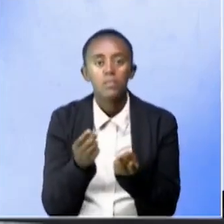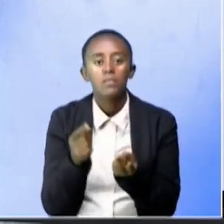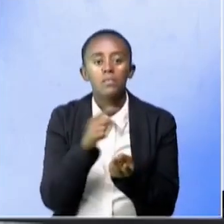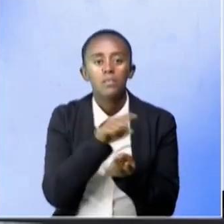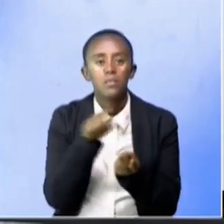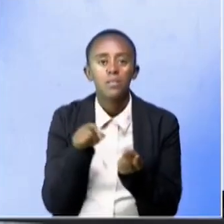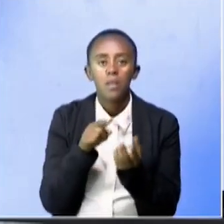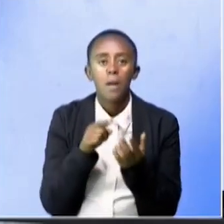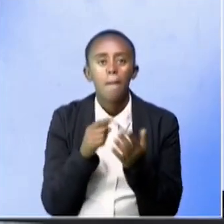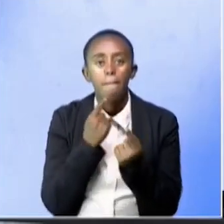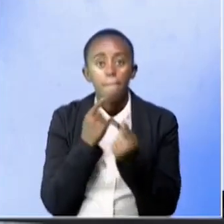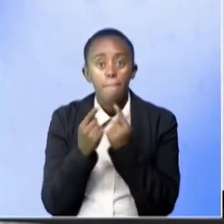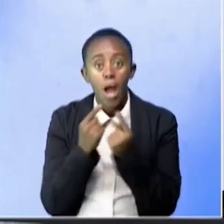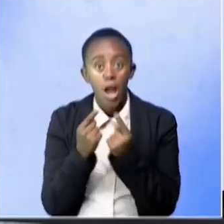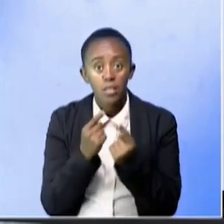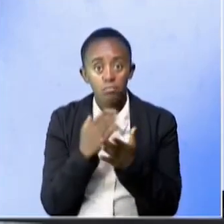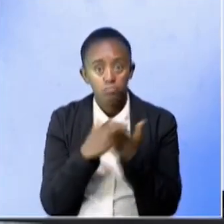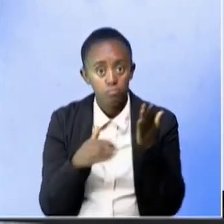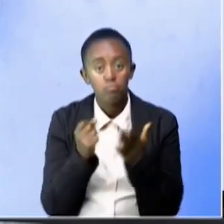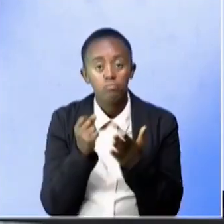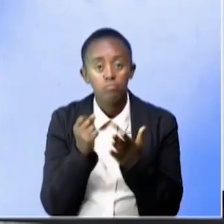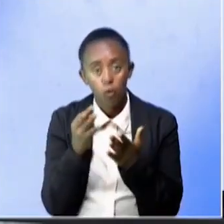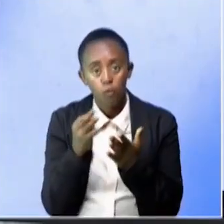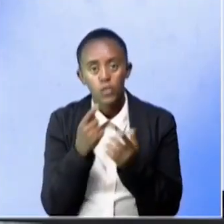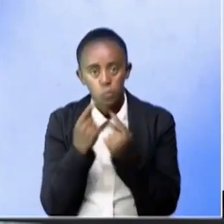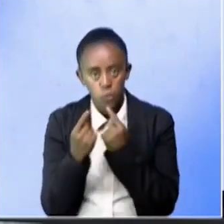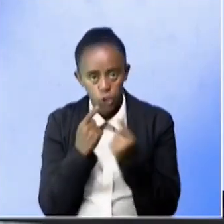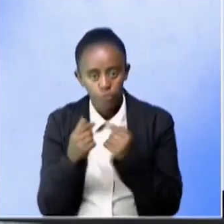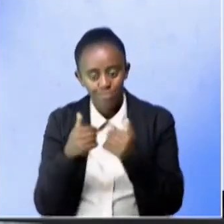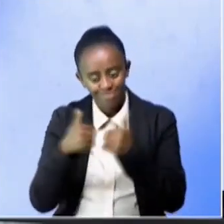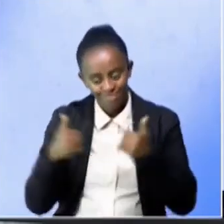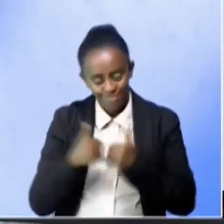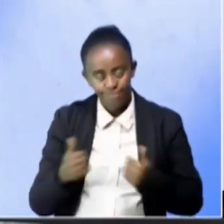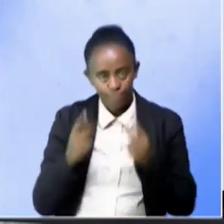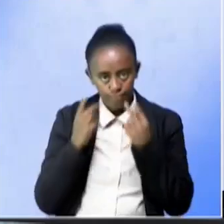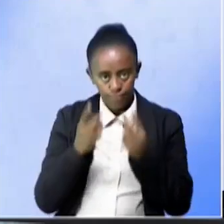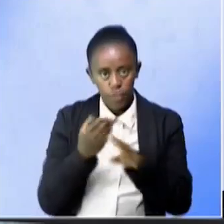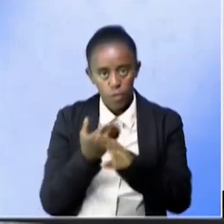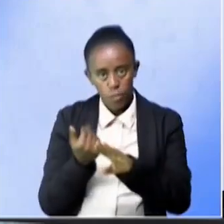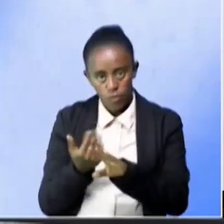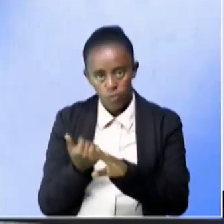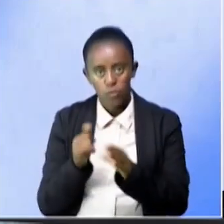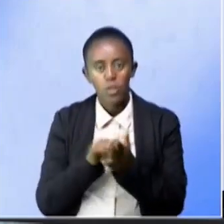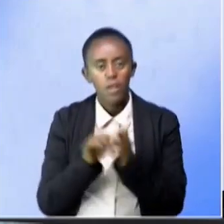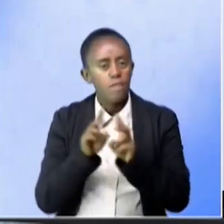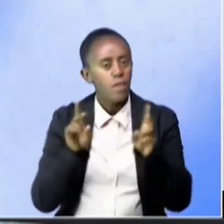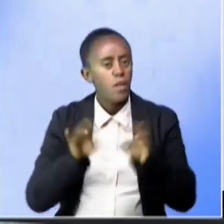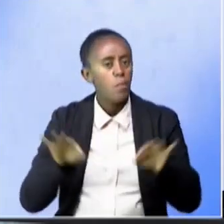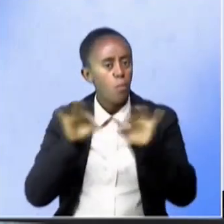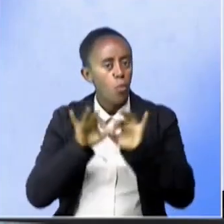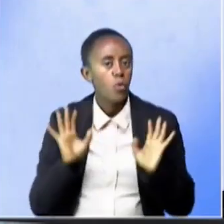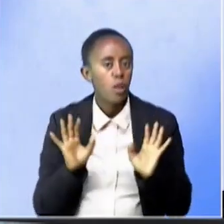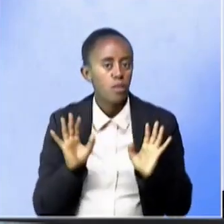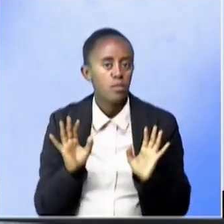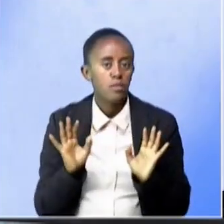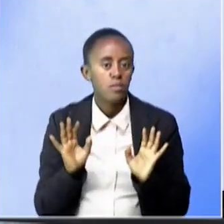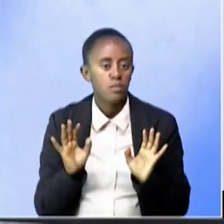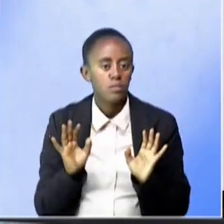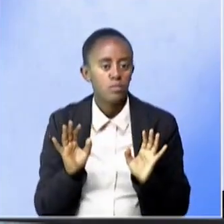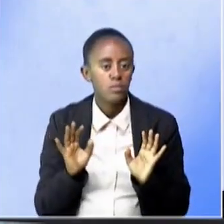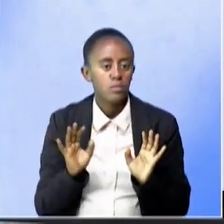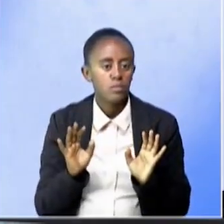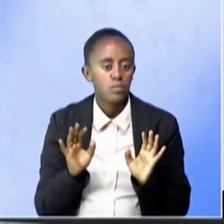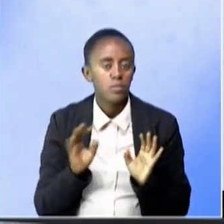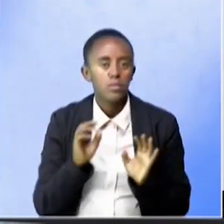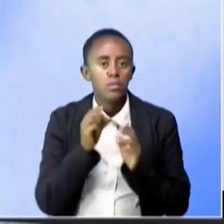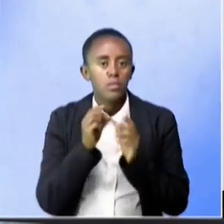speech separately. Before that, let's go and see a very important part of the parts